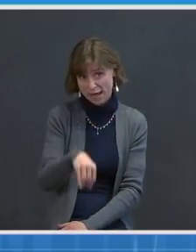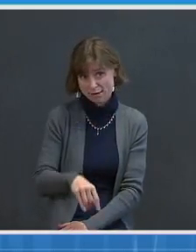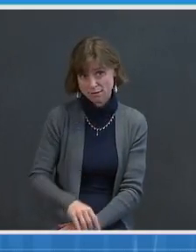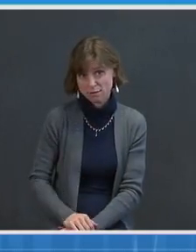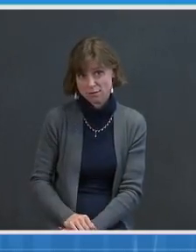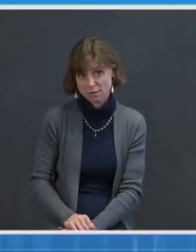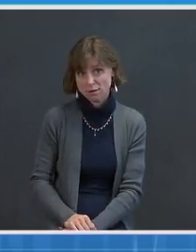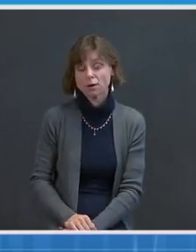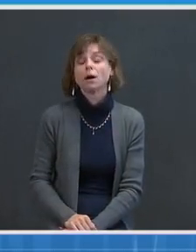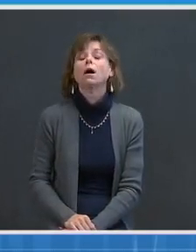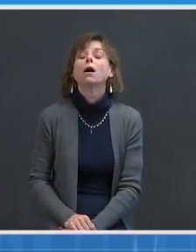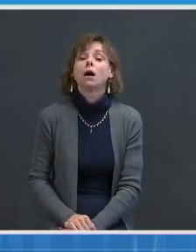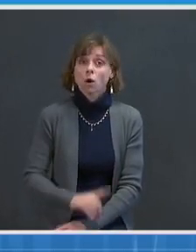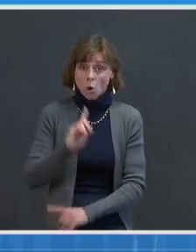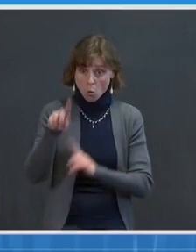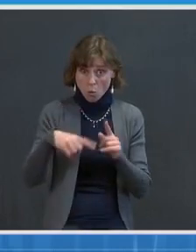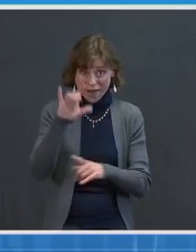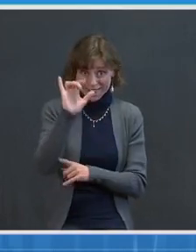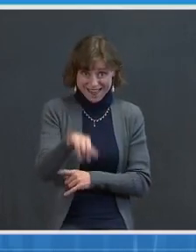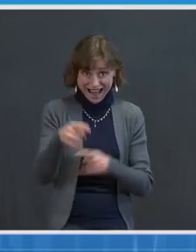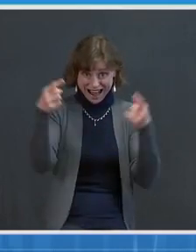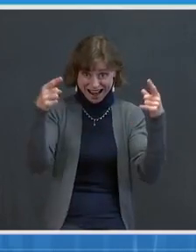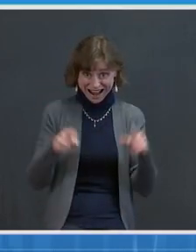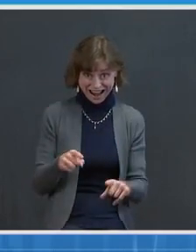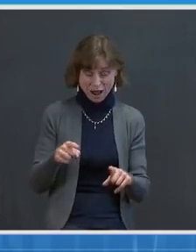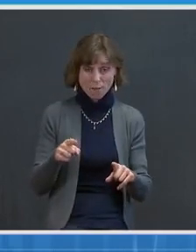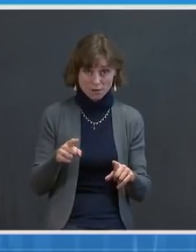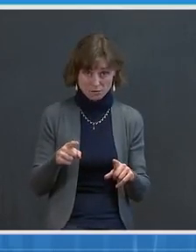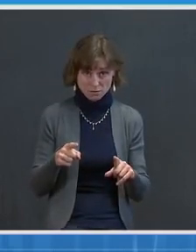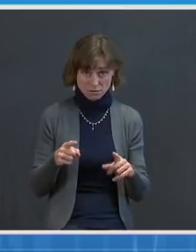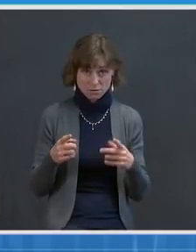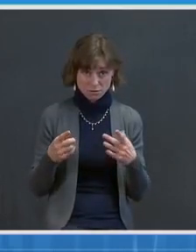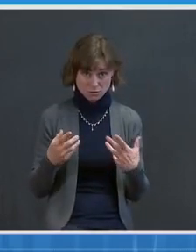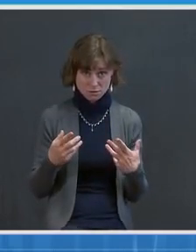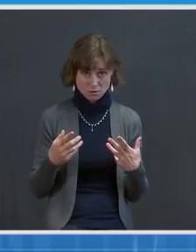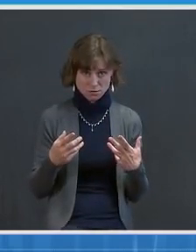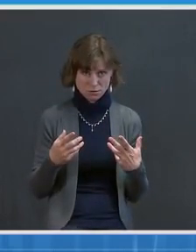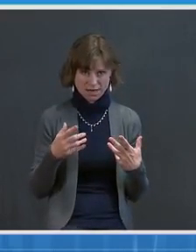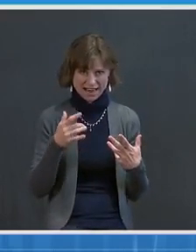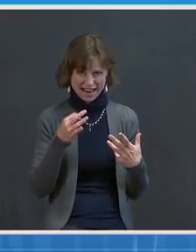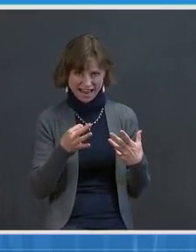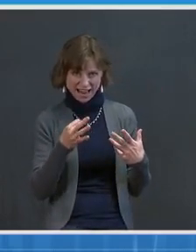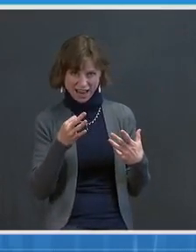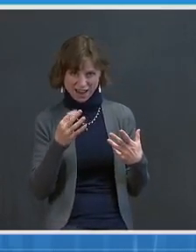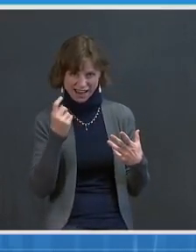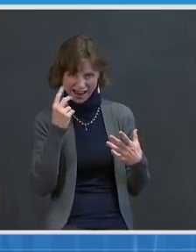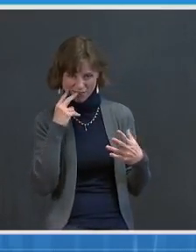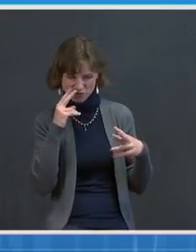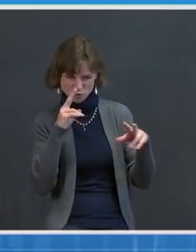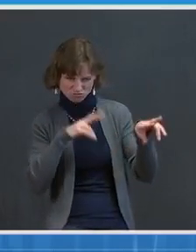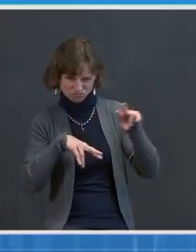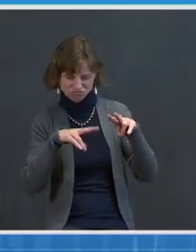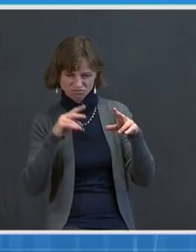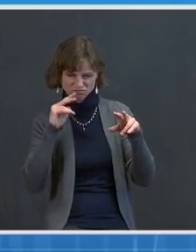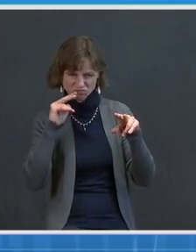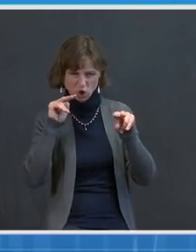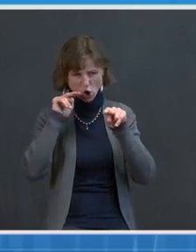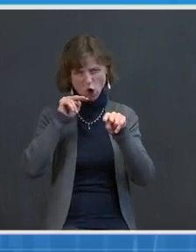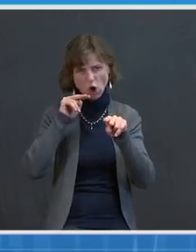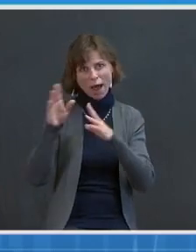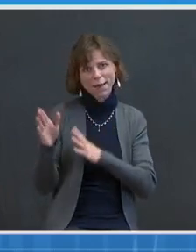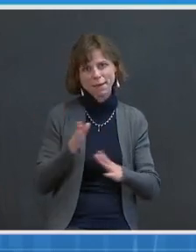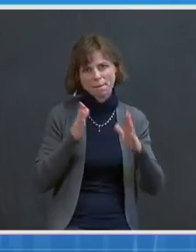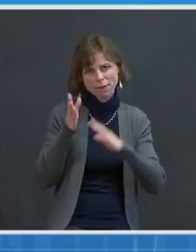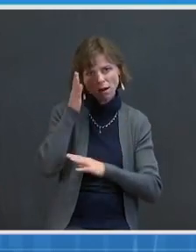time that we believe, if you look at the planned rollout of the vaccines, that we would hopefully get to